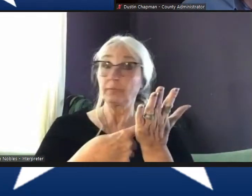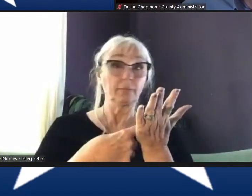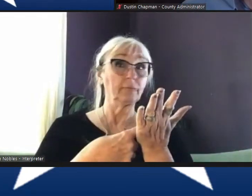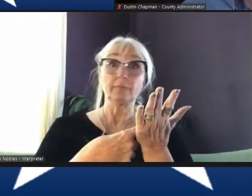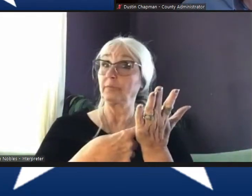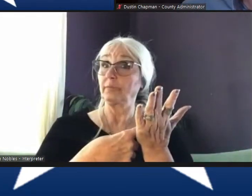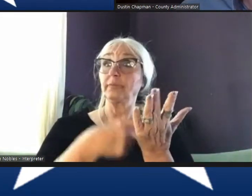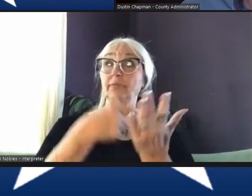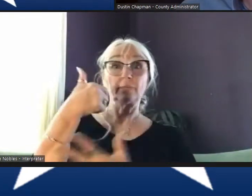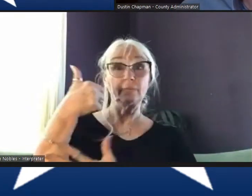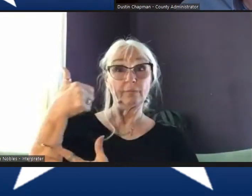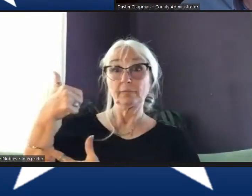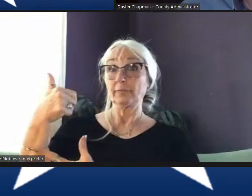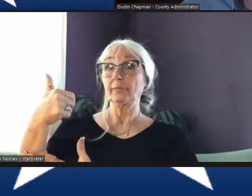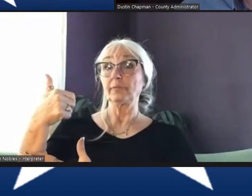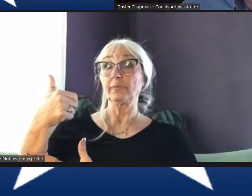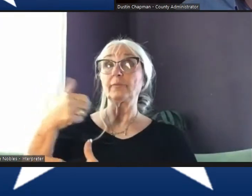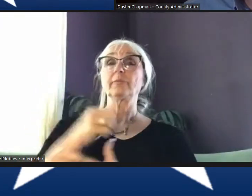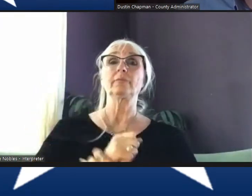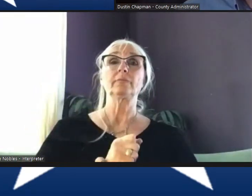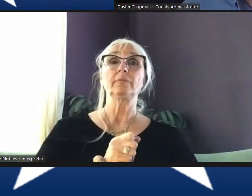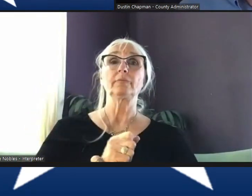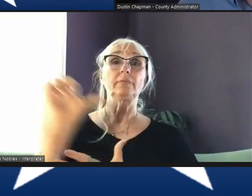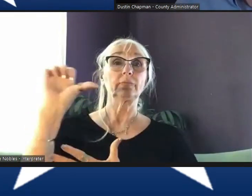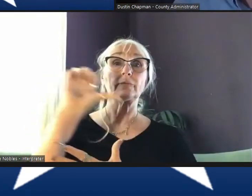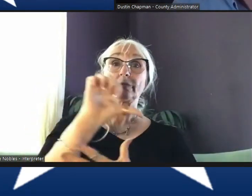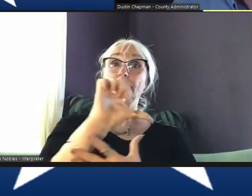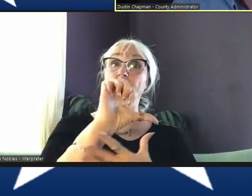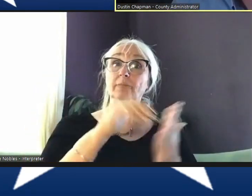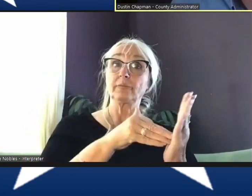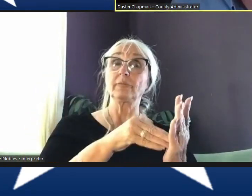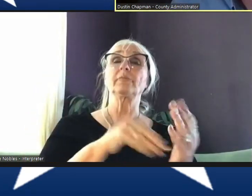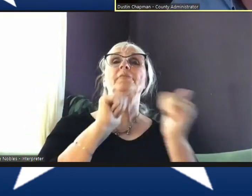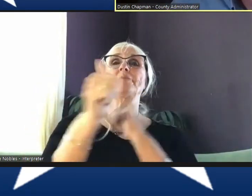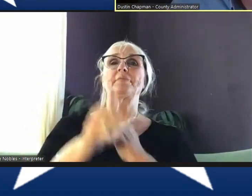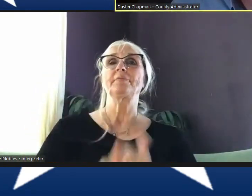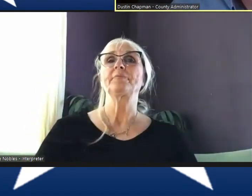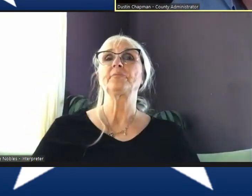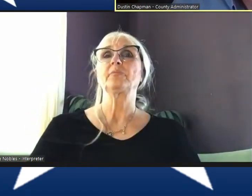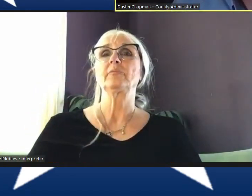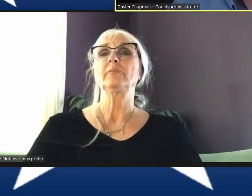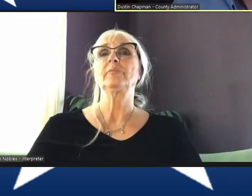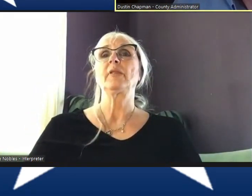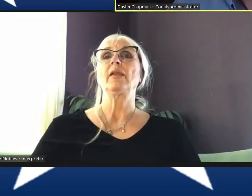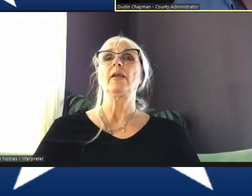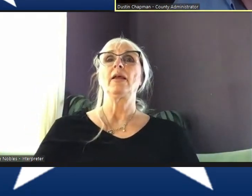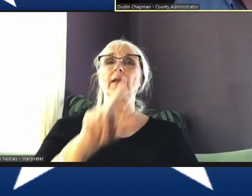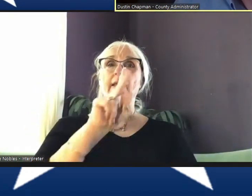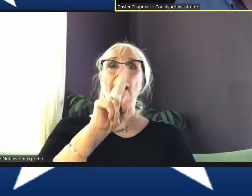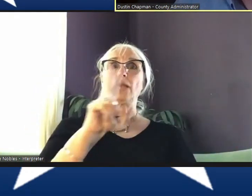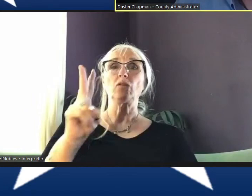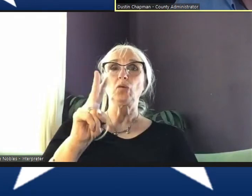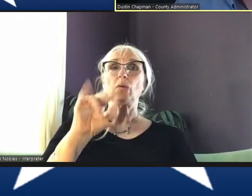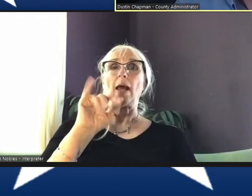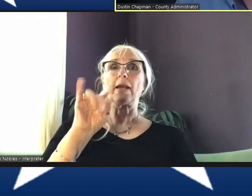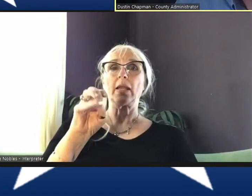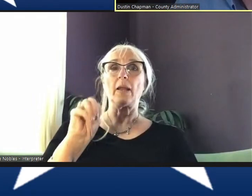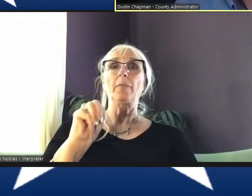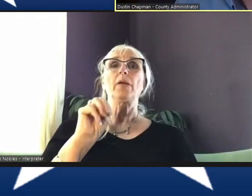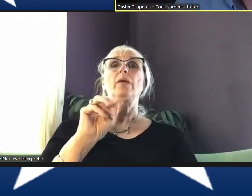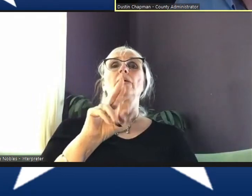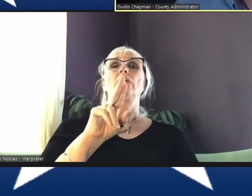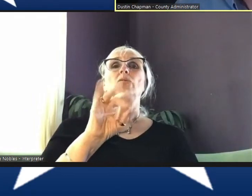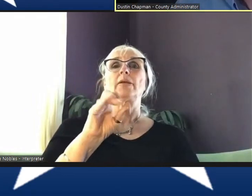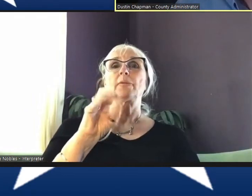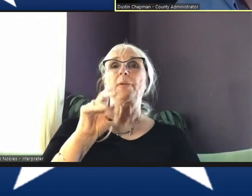Aye. Oppose? Pass. Moving down to item K2 regarding U.S. Department of Treasury Emergency